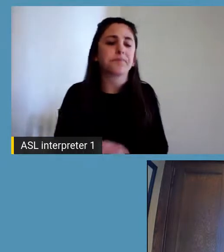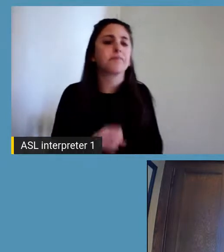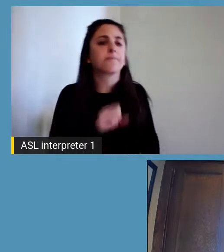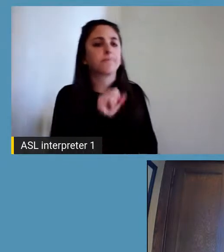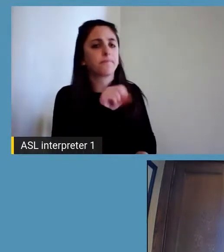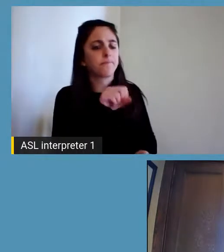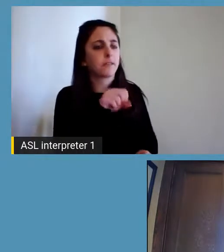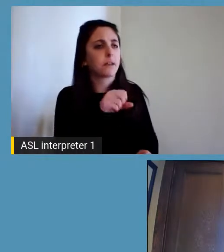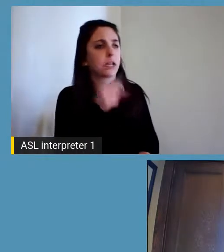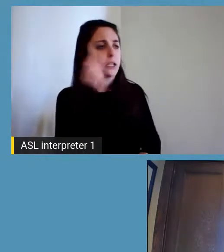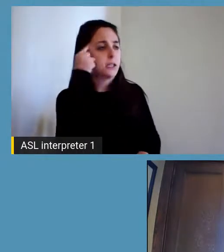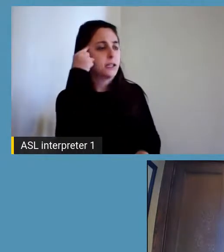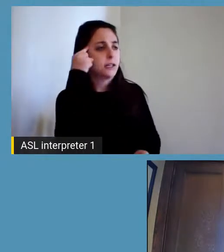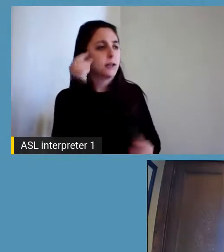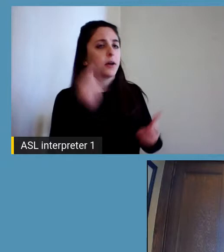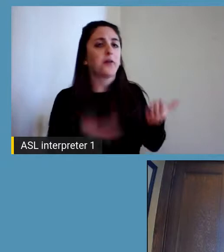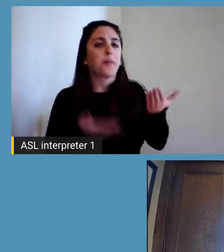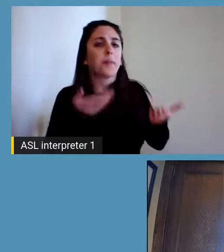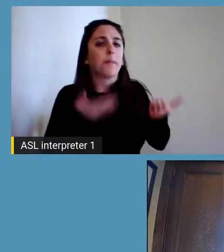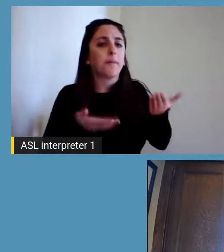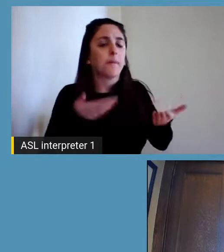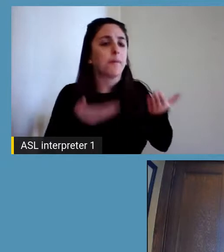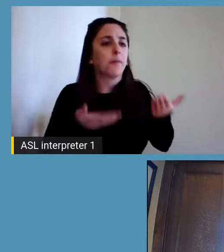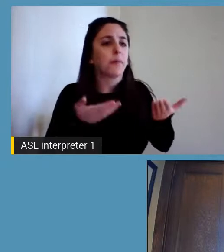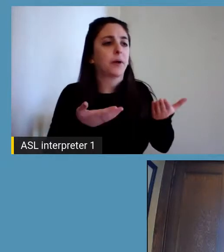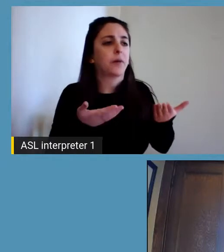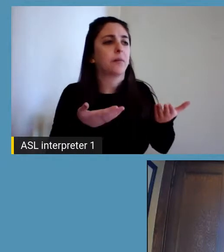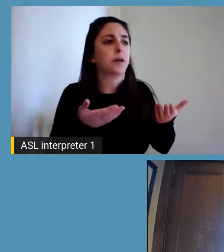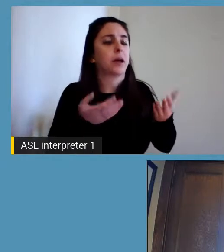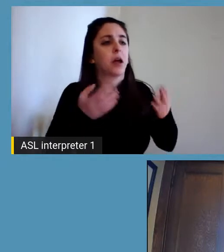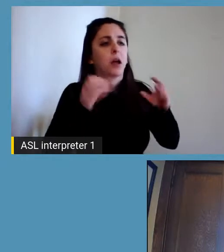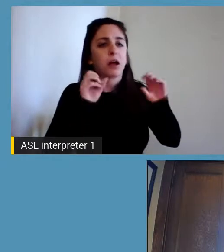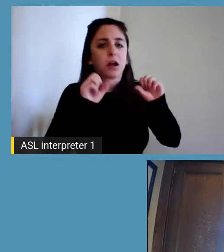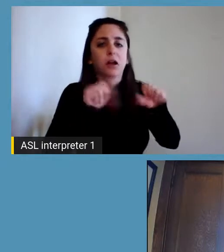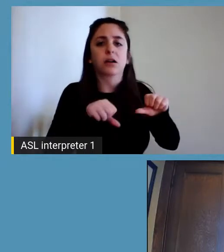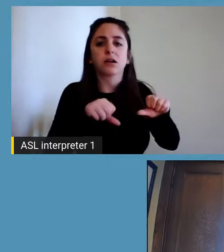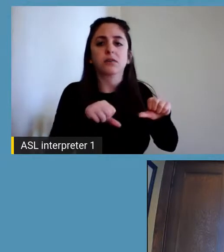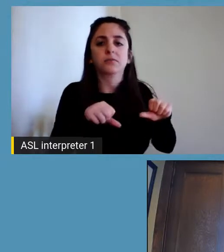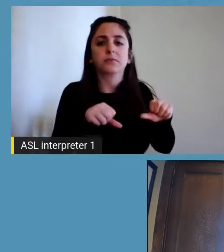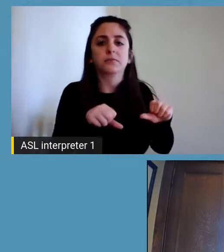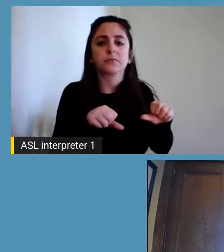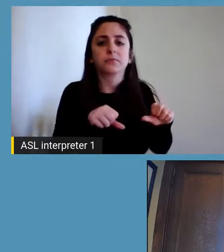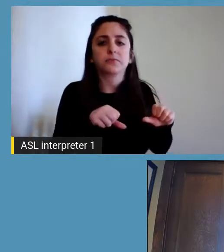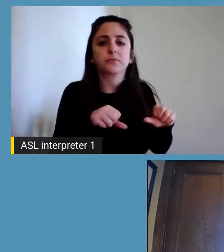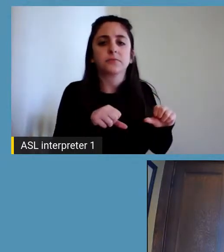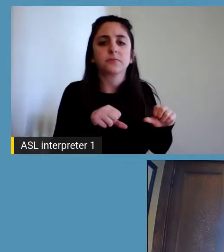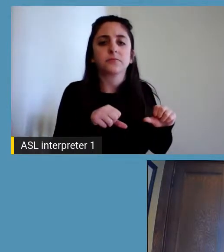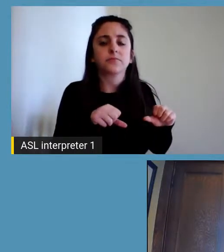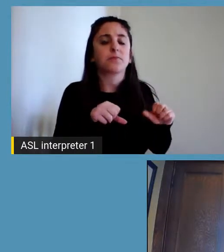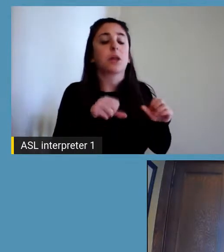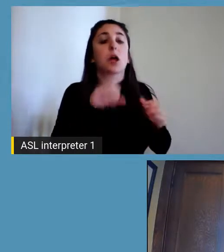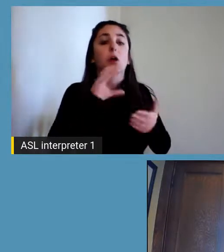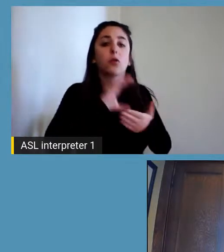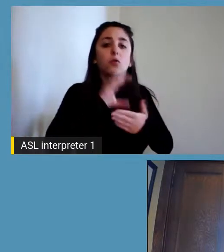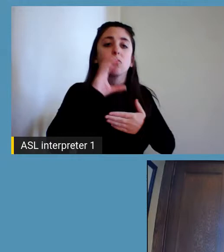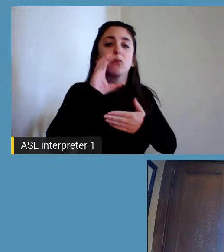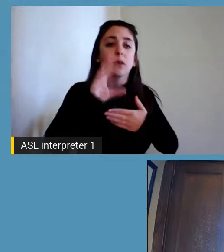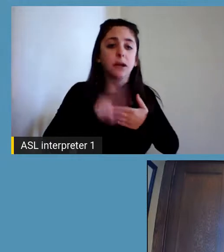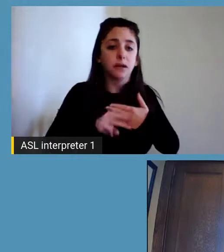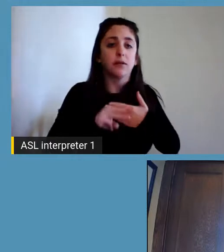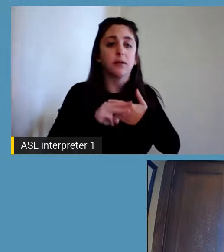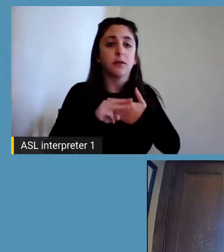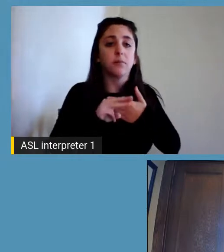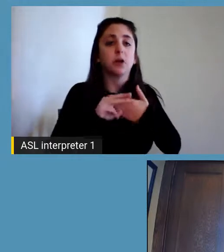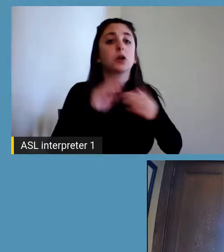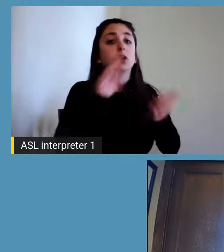be, a room for this kind of curriculum in schools